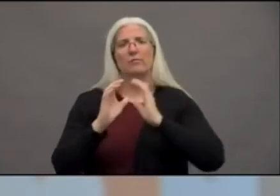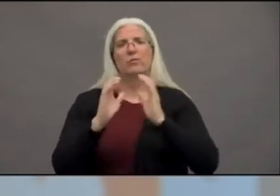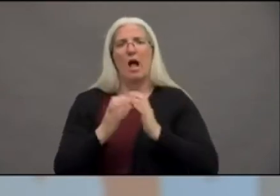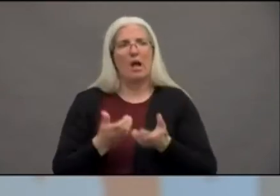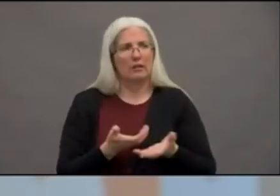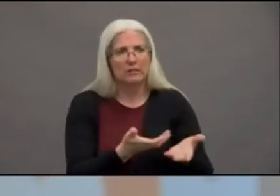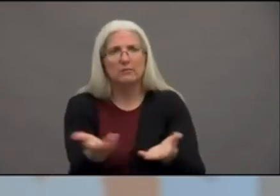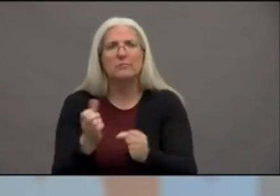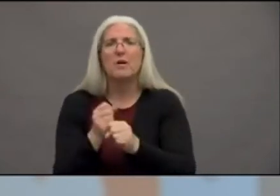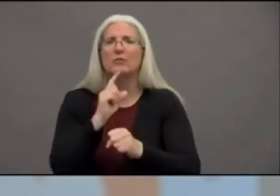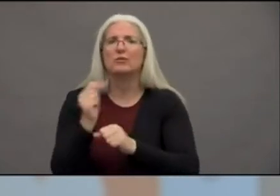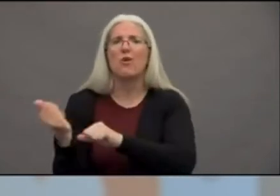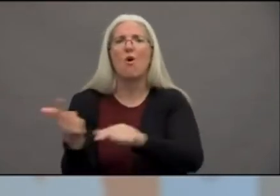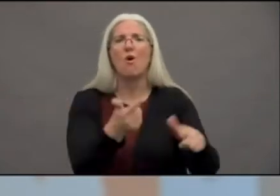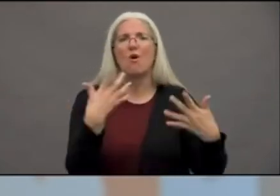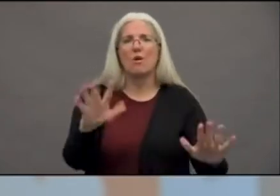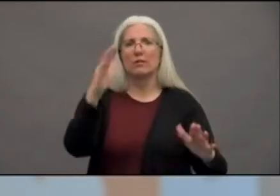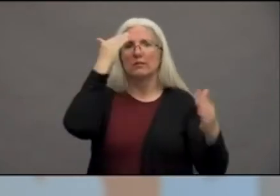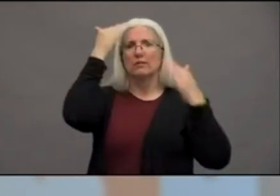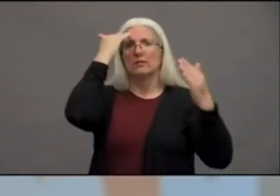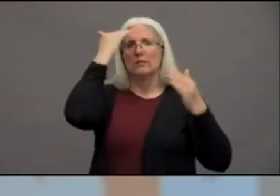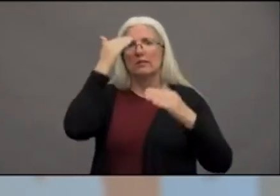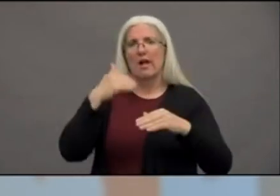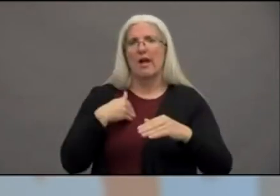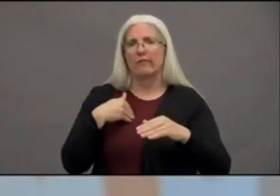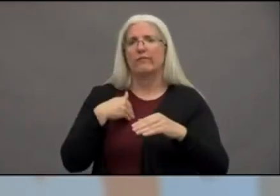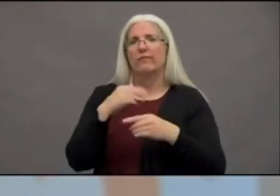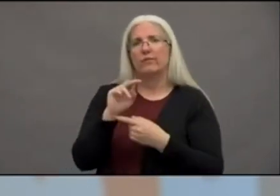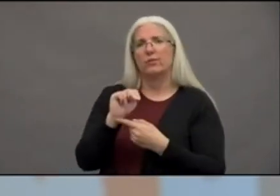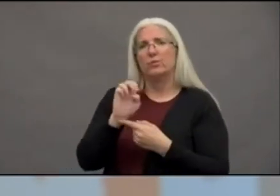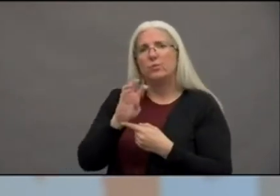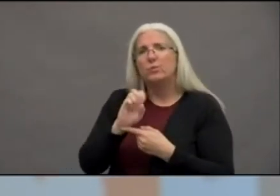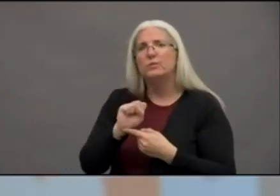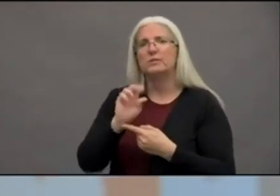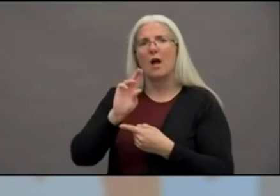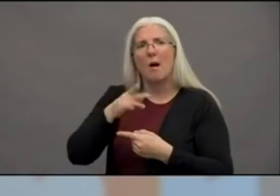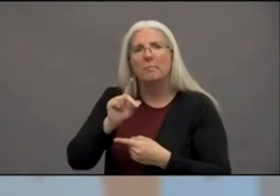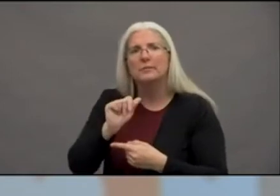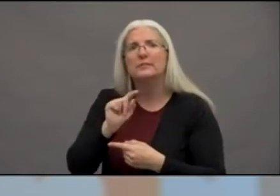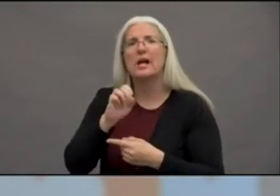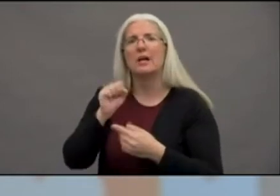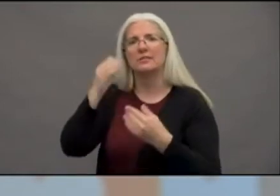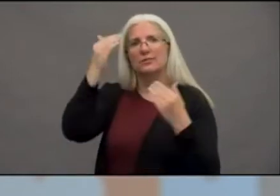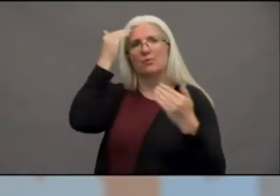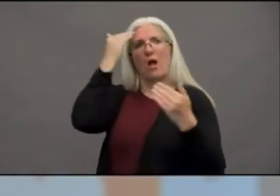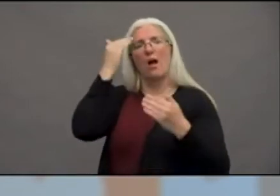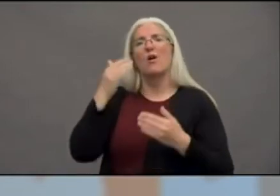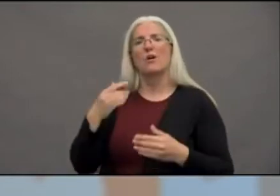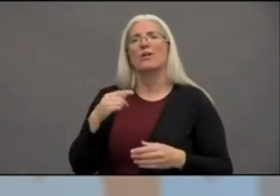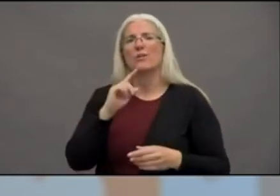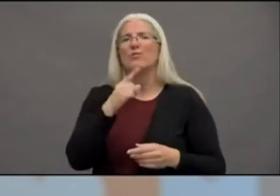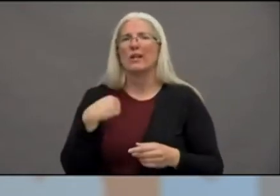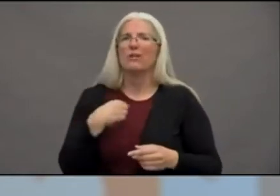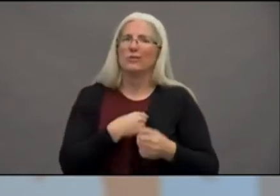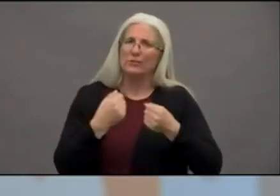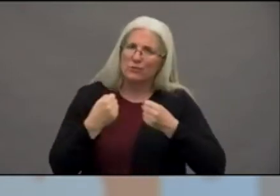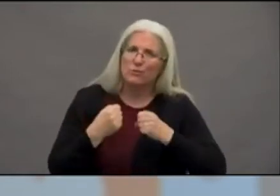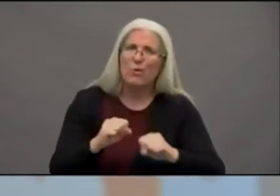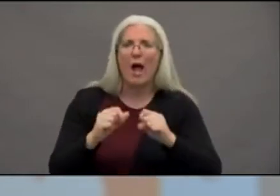accessibility, making sure that everybody is able to receive our message in a way that's culturally competent and relevant to them. And we're going to